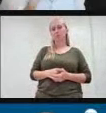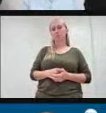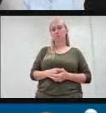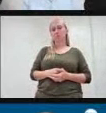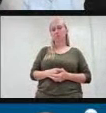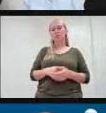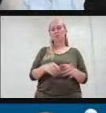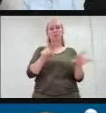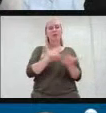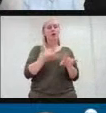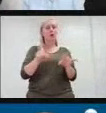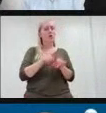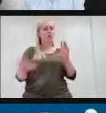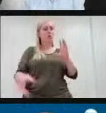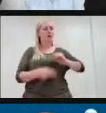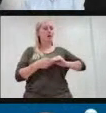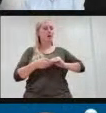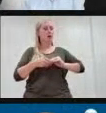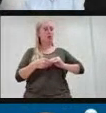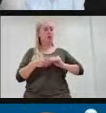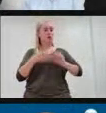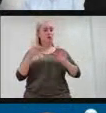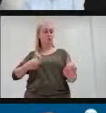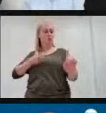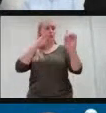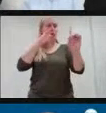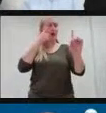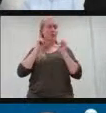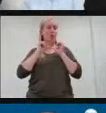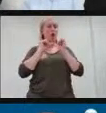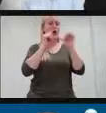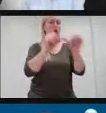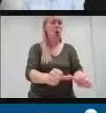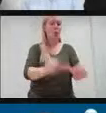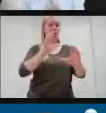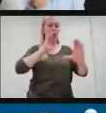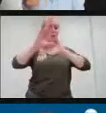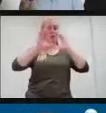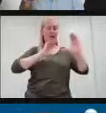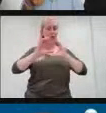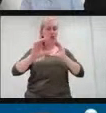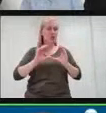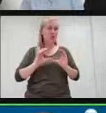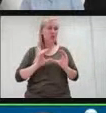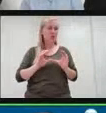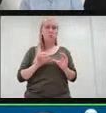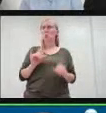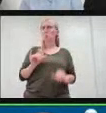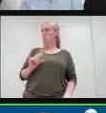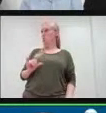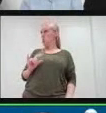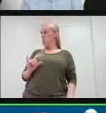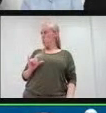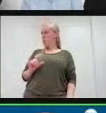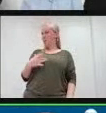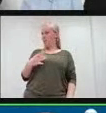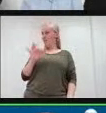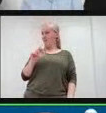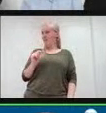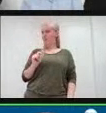Can we also add strive for ongoing communication when? Ooh, like it.